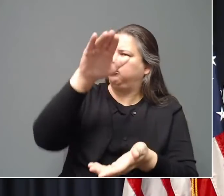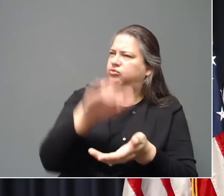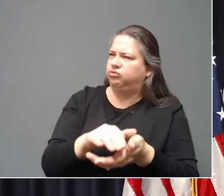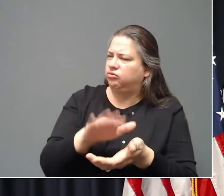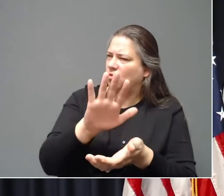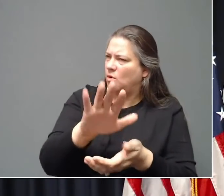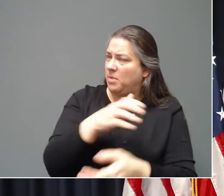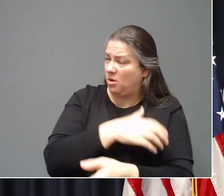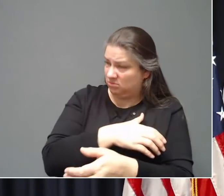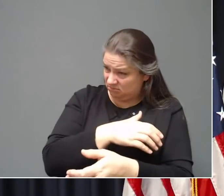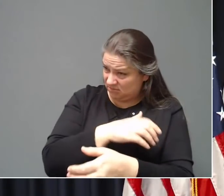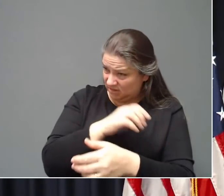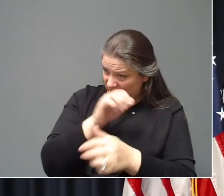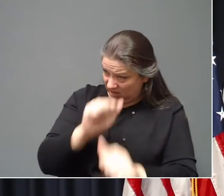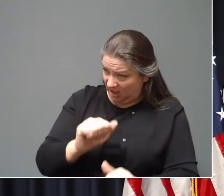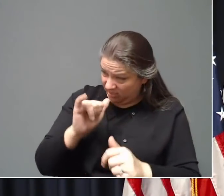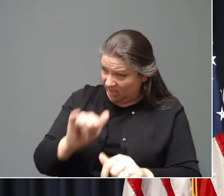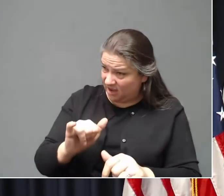happening?